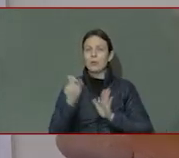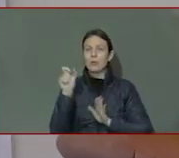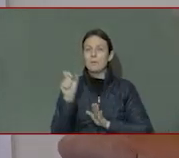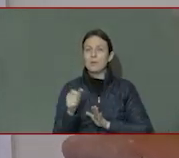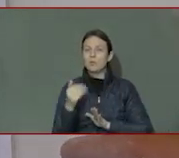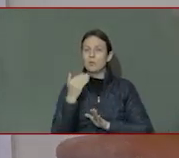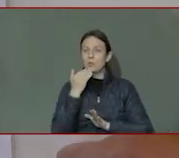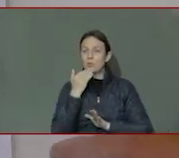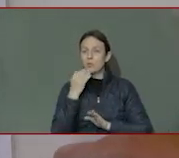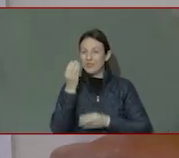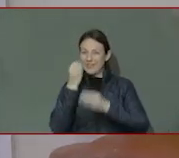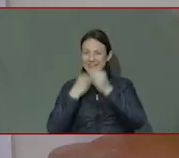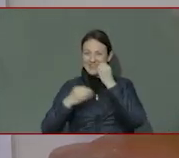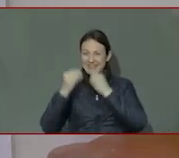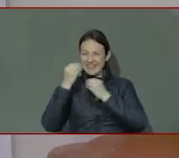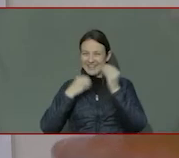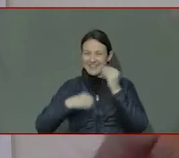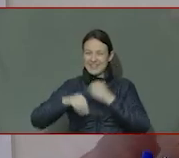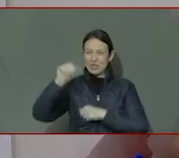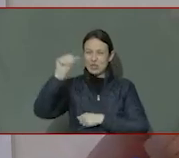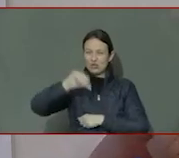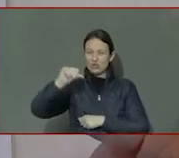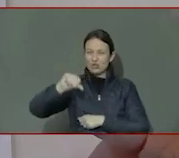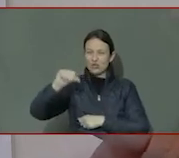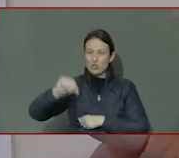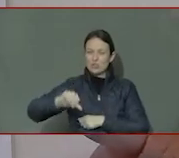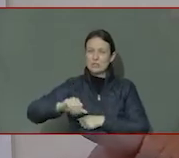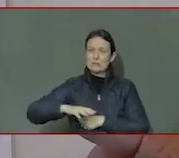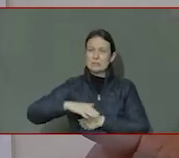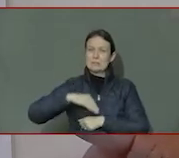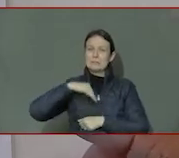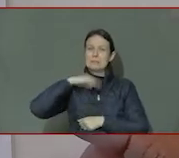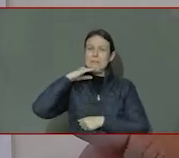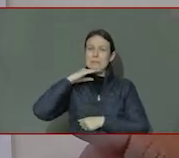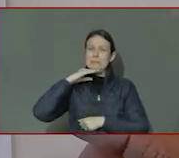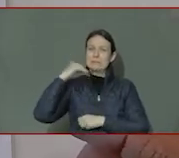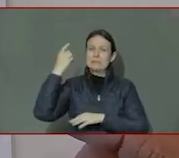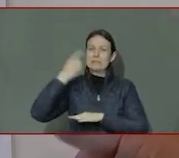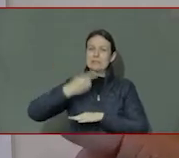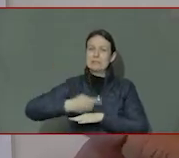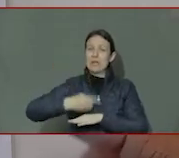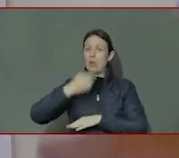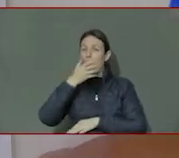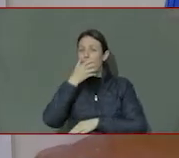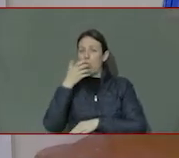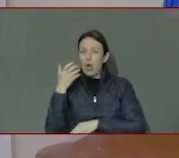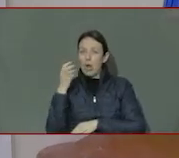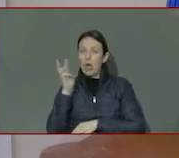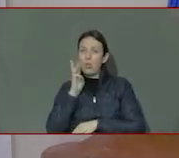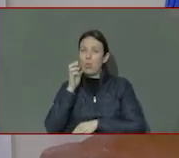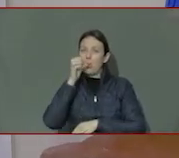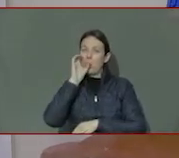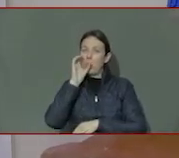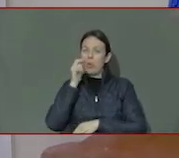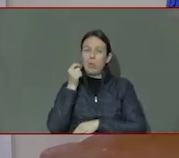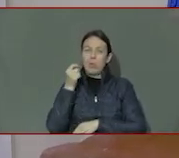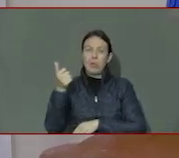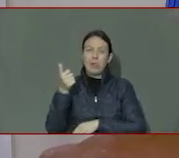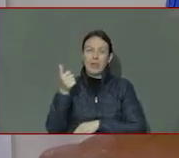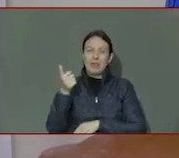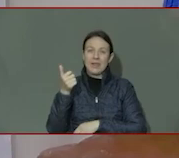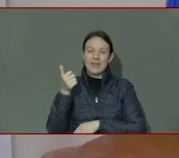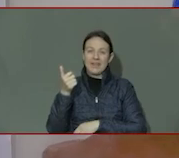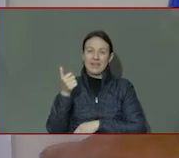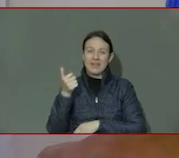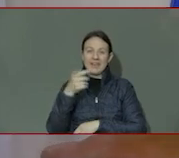eaten salty chips on a hot day without drinking any water? Do not look at the answer at the back